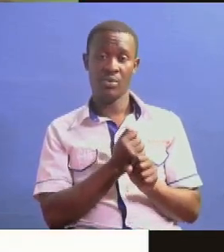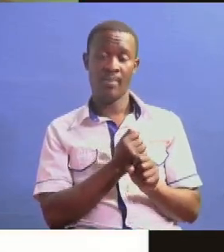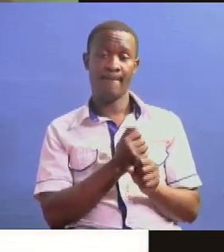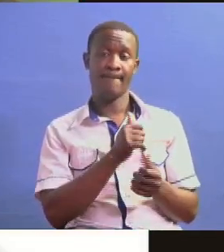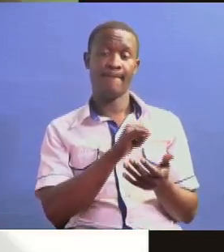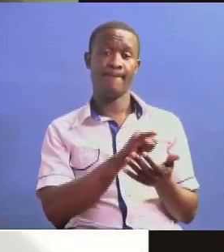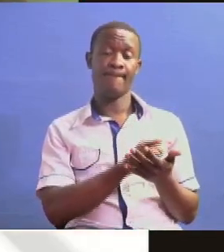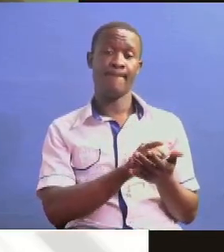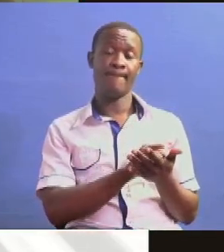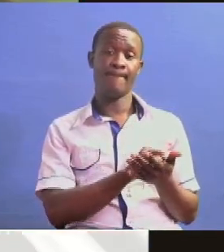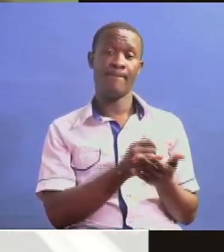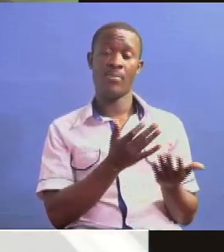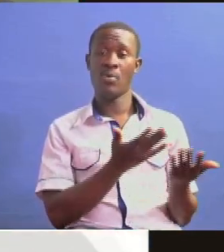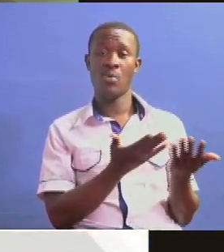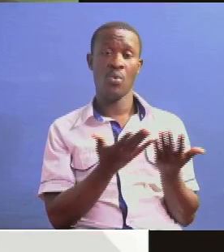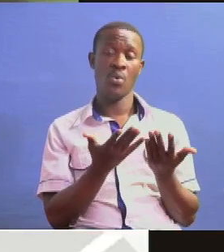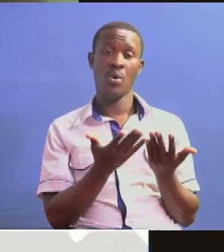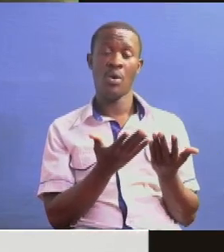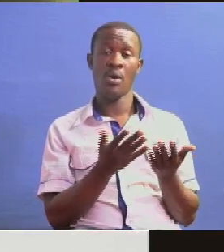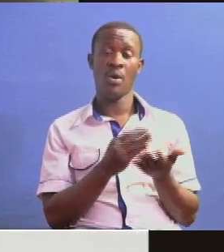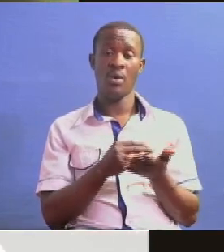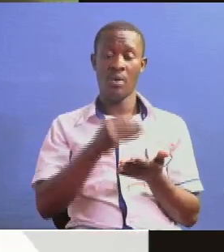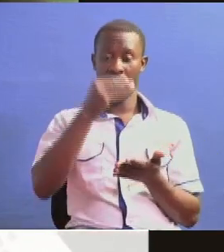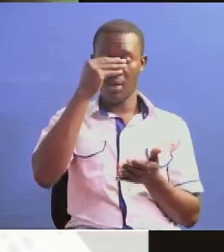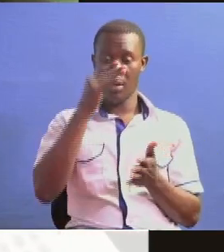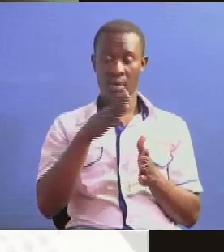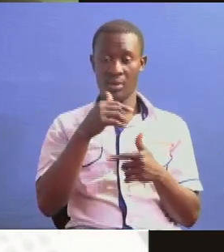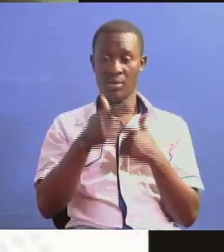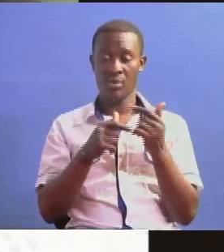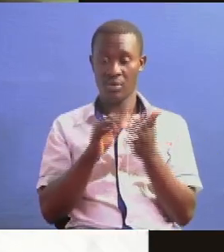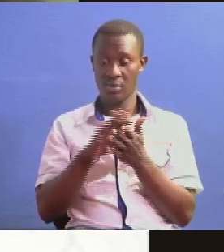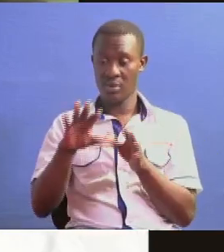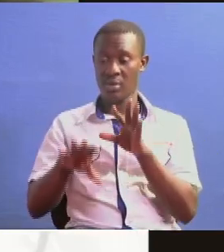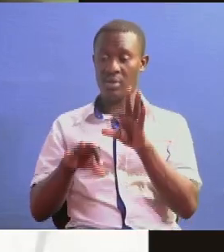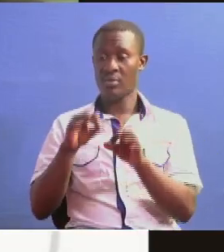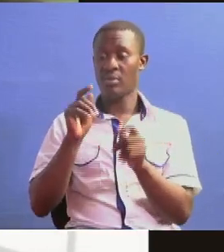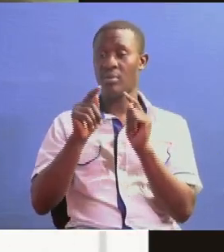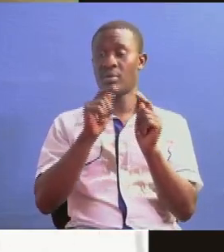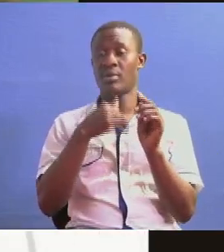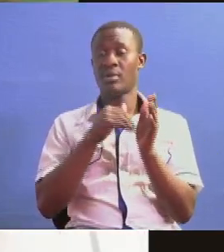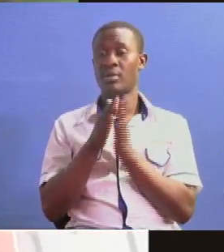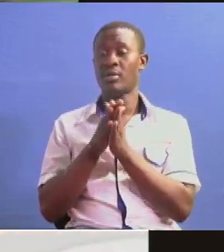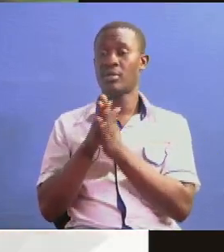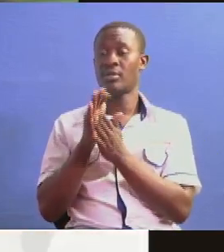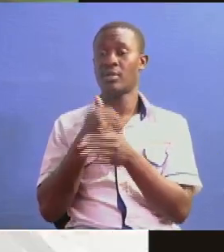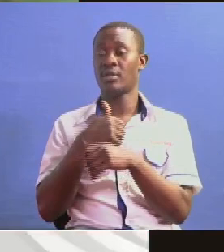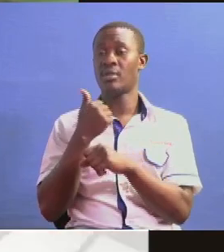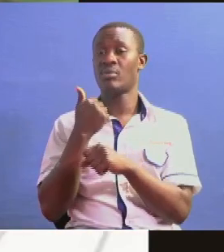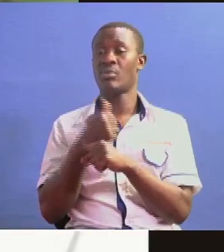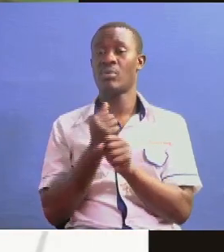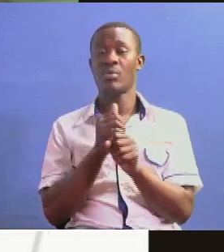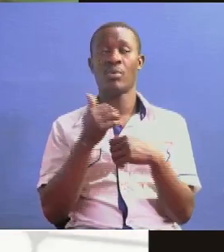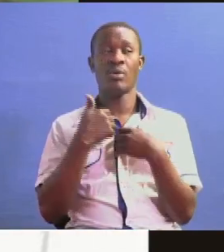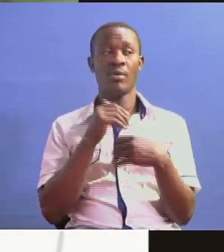that bit where the learner is going to identify their talents, interests, and potential. And that is why we have